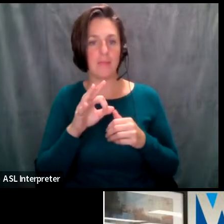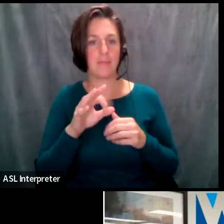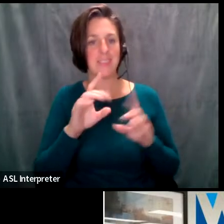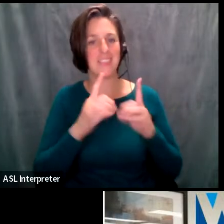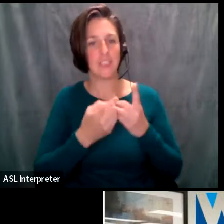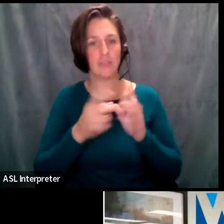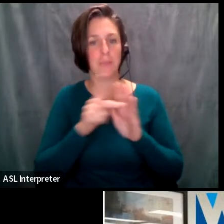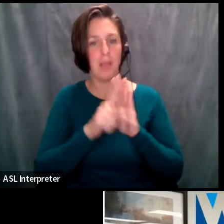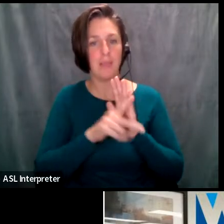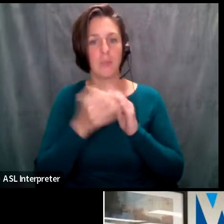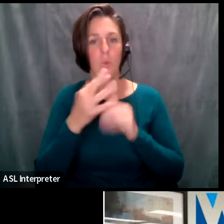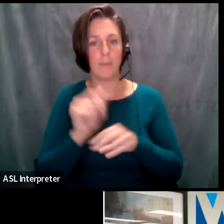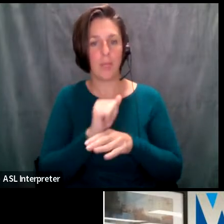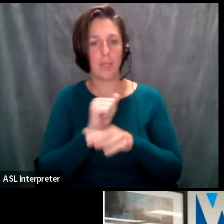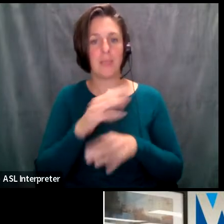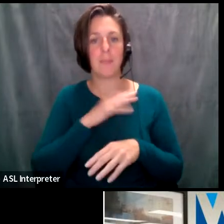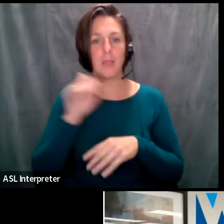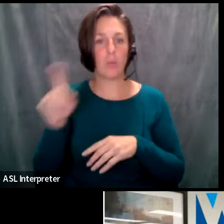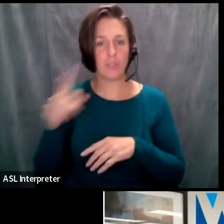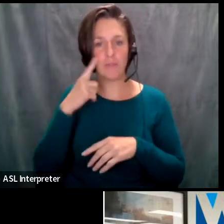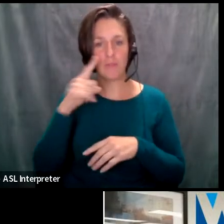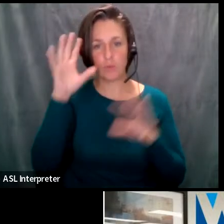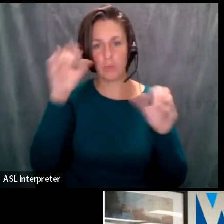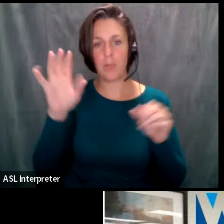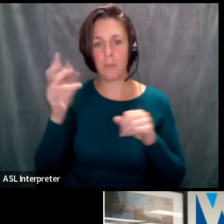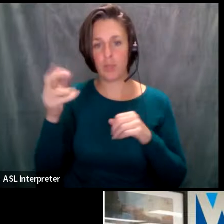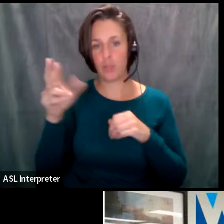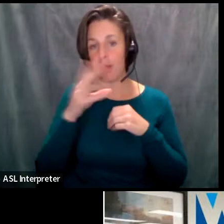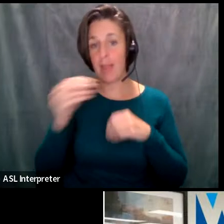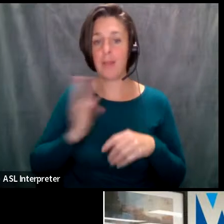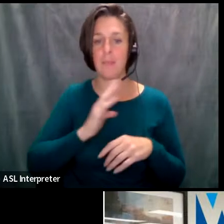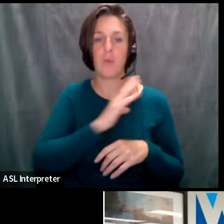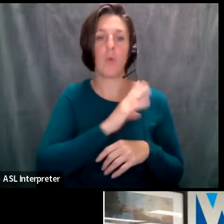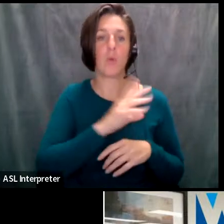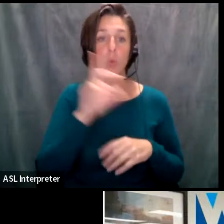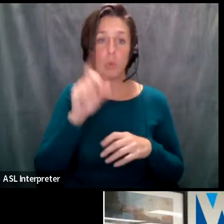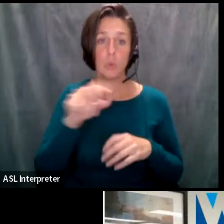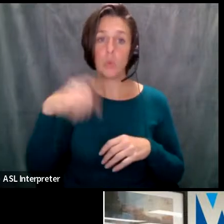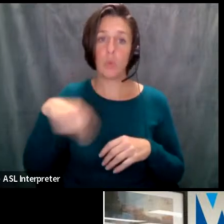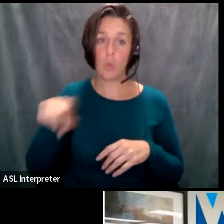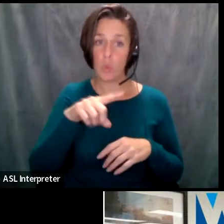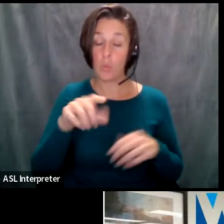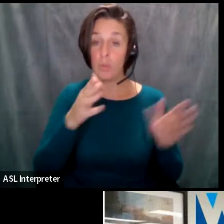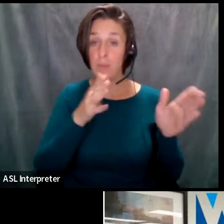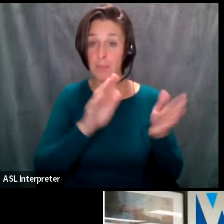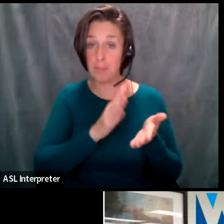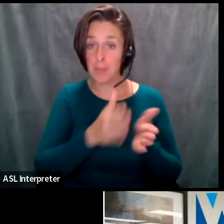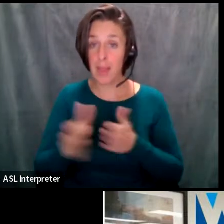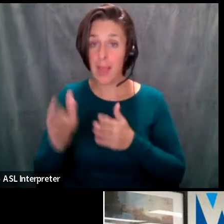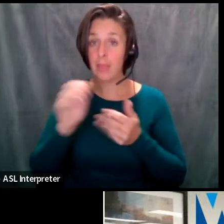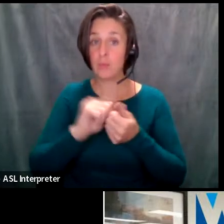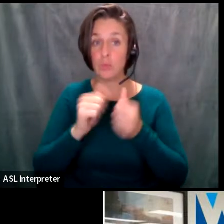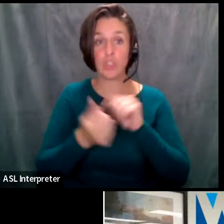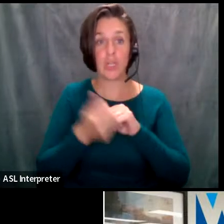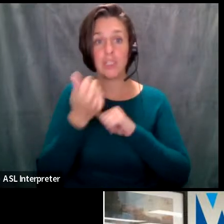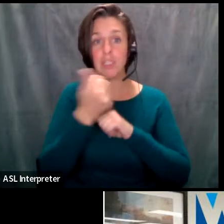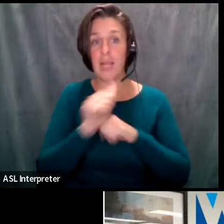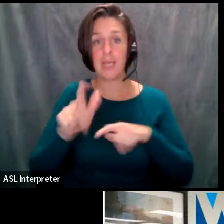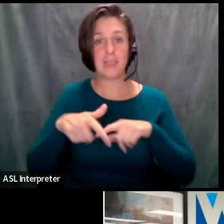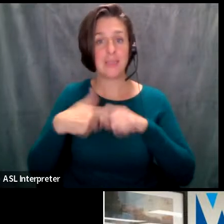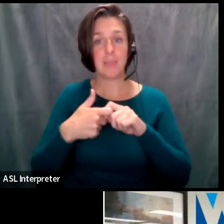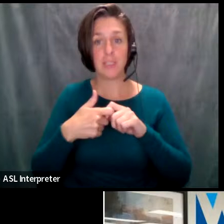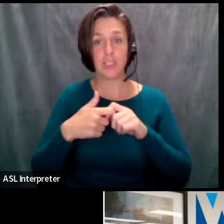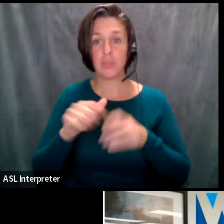My question to Superintendent Booker and the board is, do you all plan on changing any suspension practices